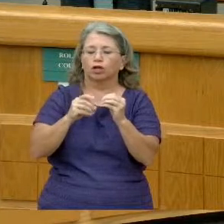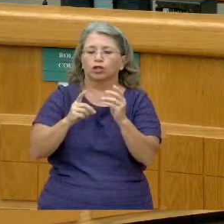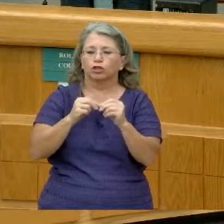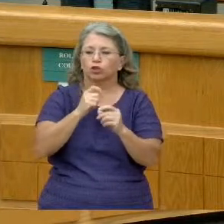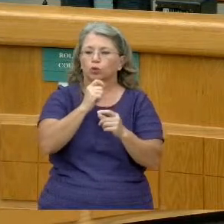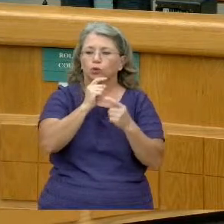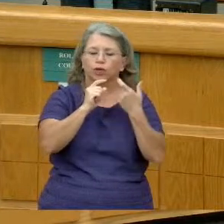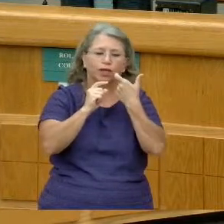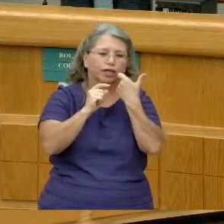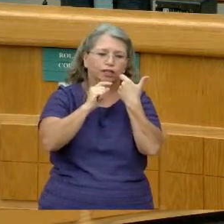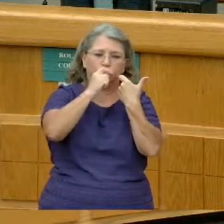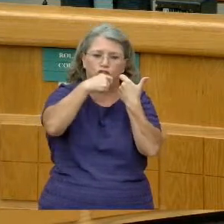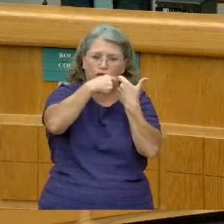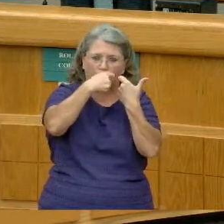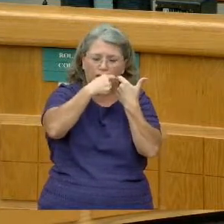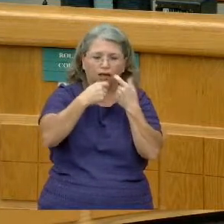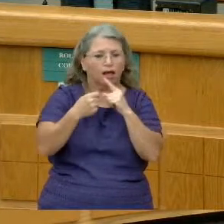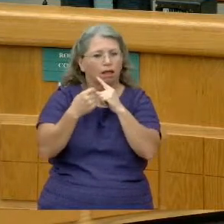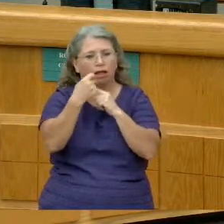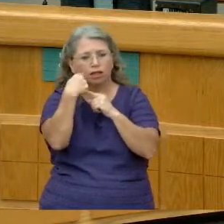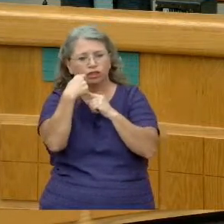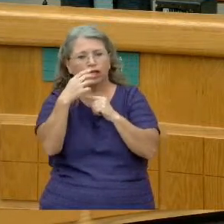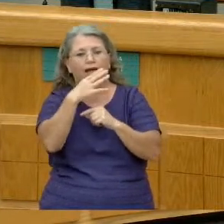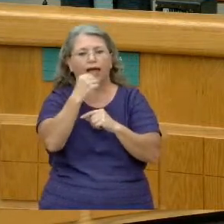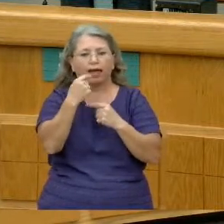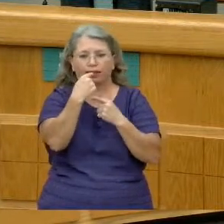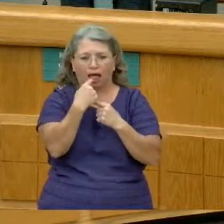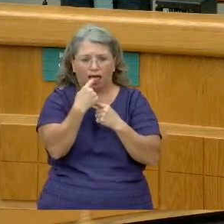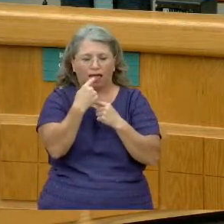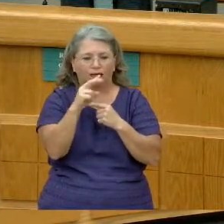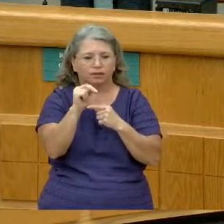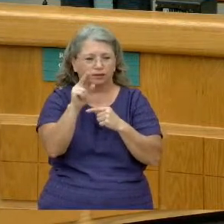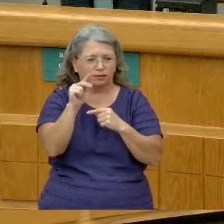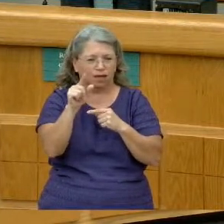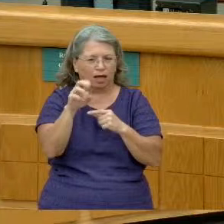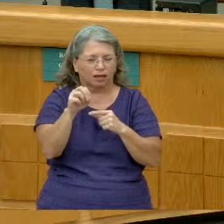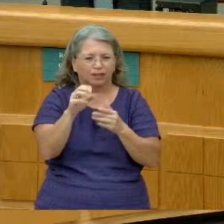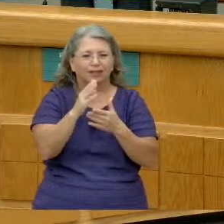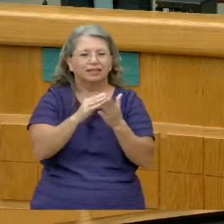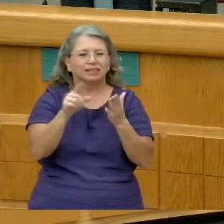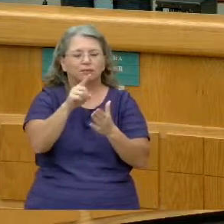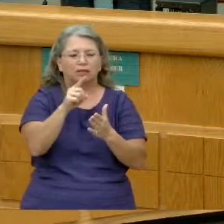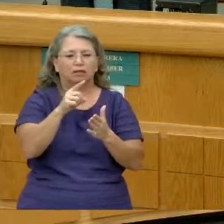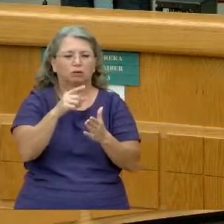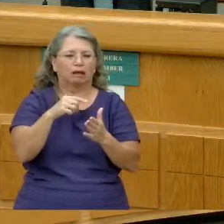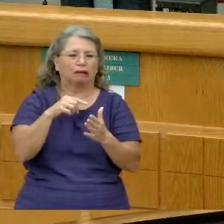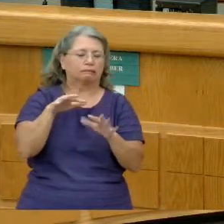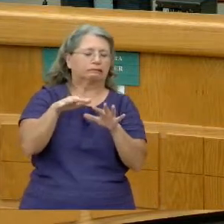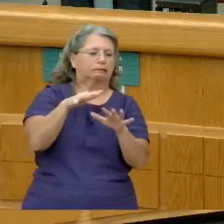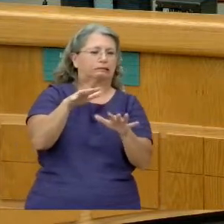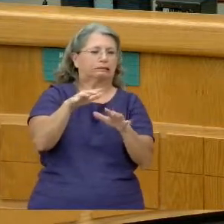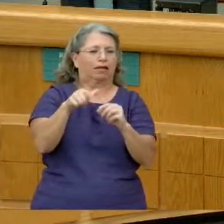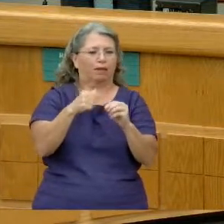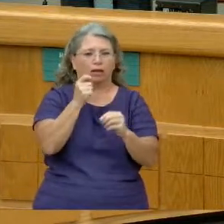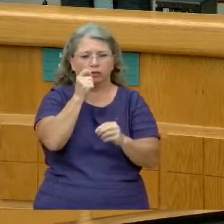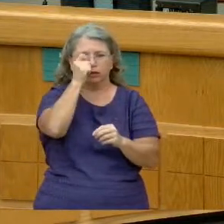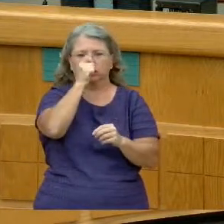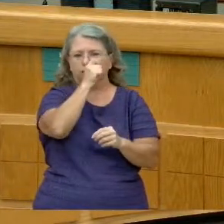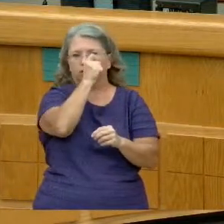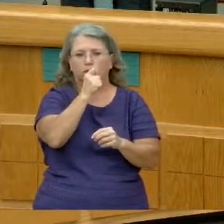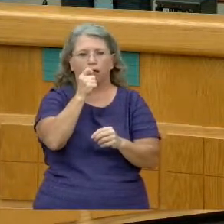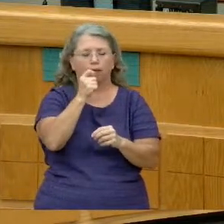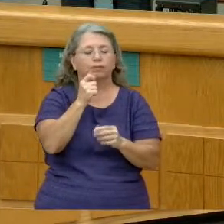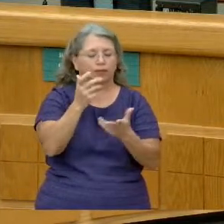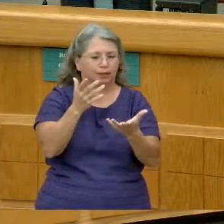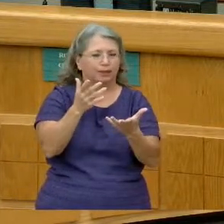on another, and your tongue. So for those of you that were very squeamish about the swab in your nose, relief